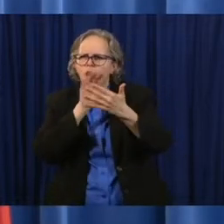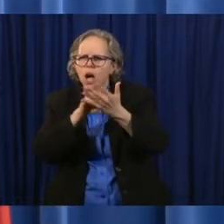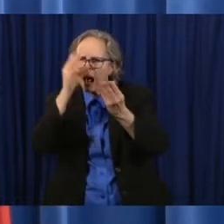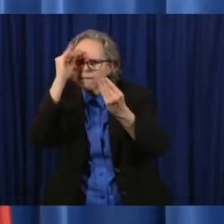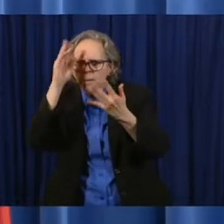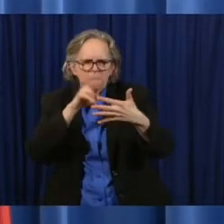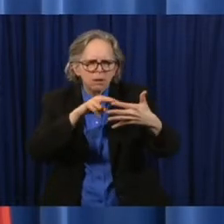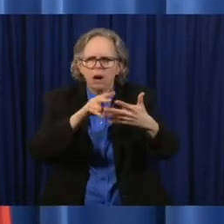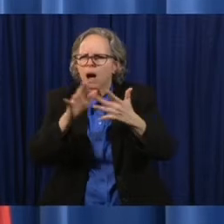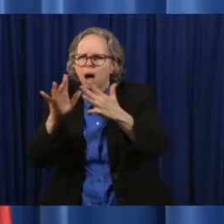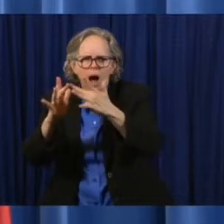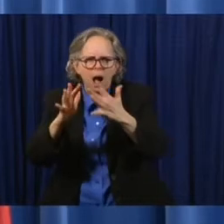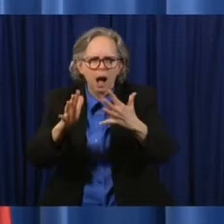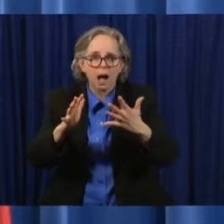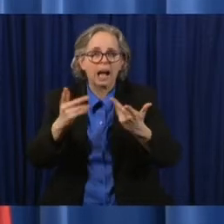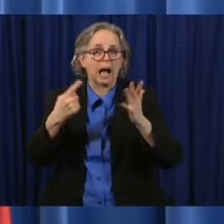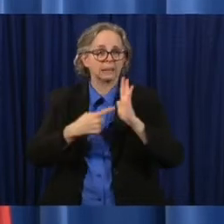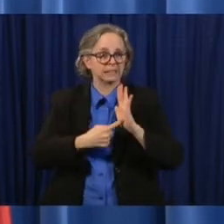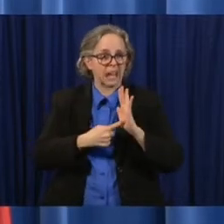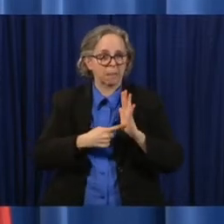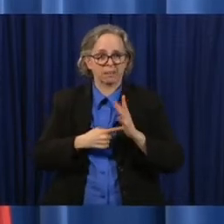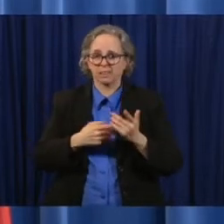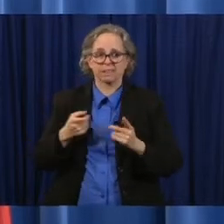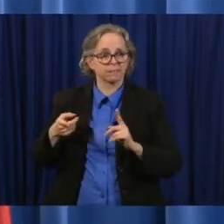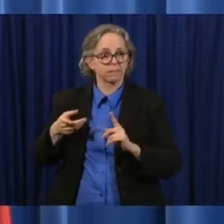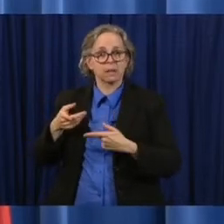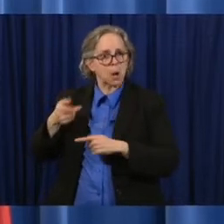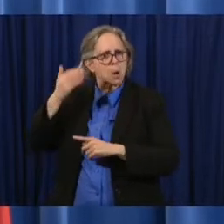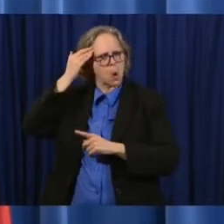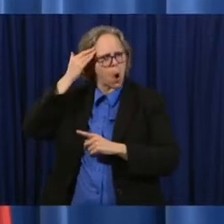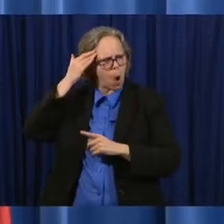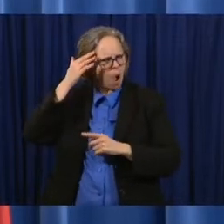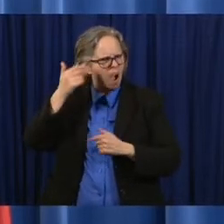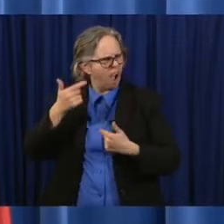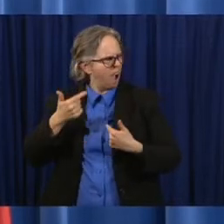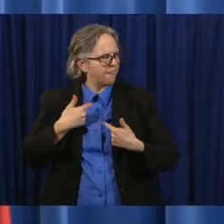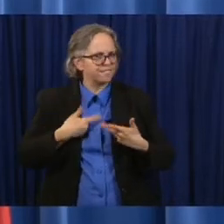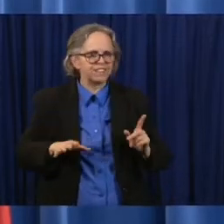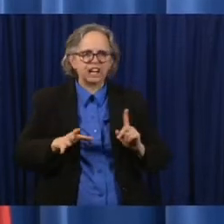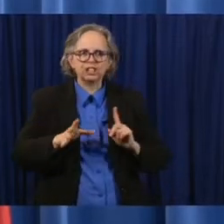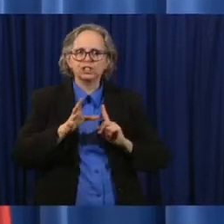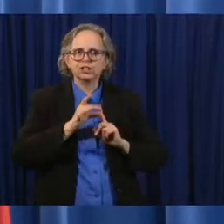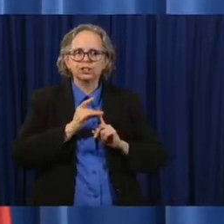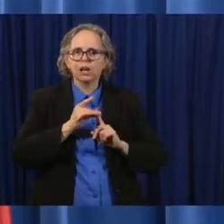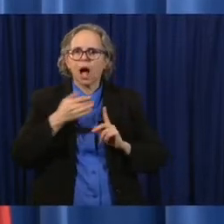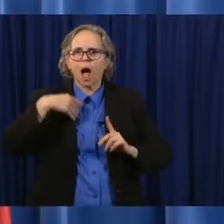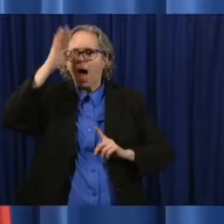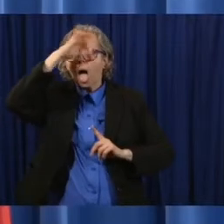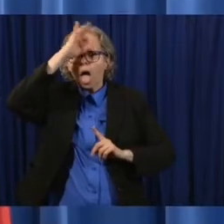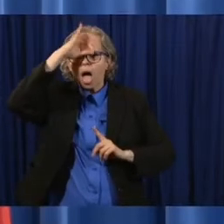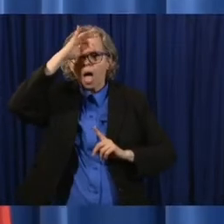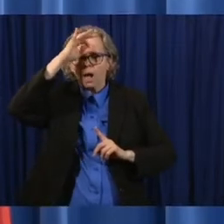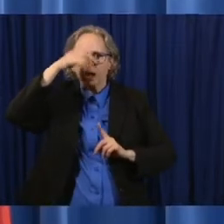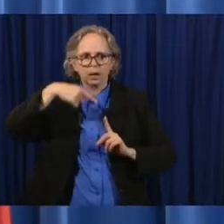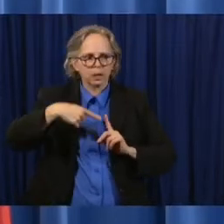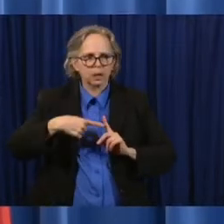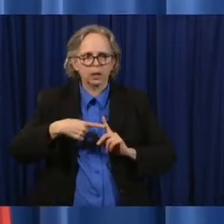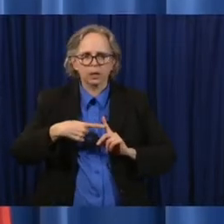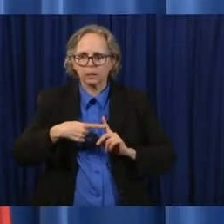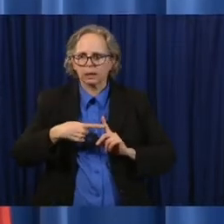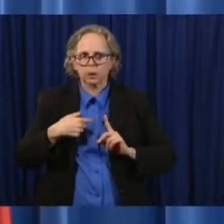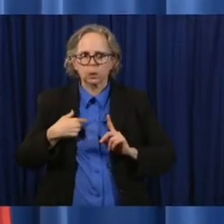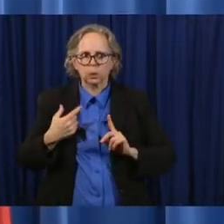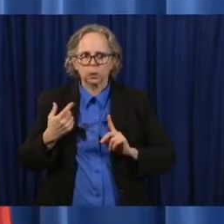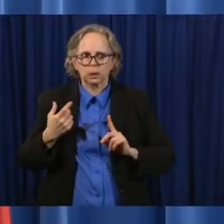actually had this but didn't realize it, and one of the things that we're seeing more and more is there are more evidence that there are people out